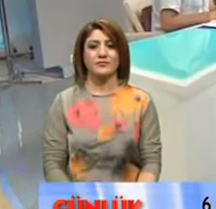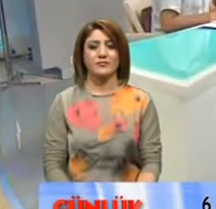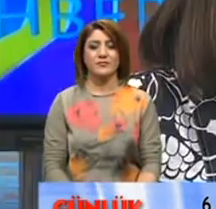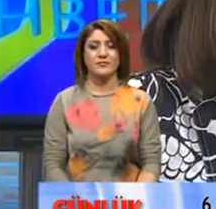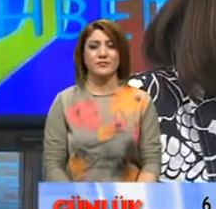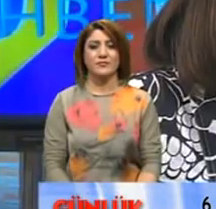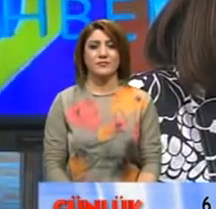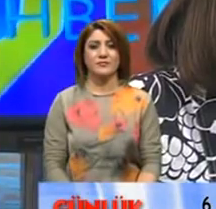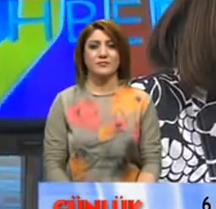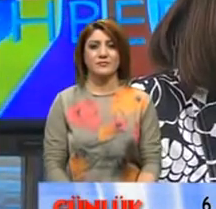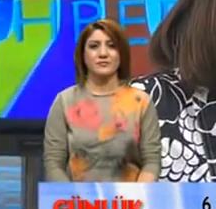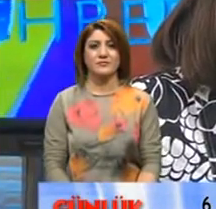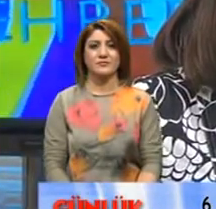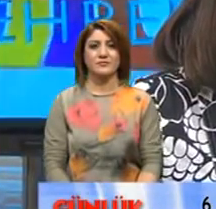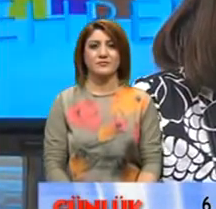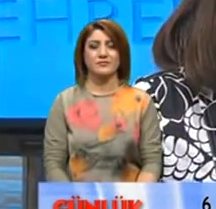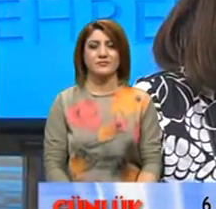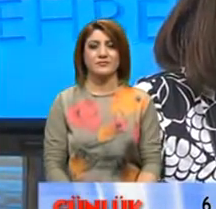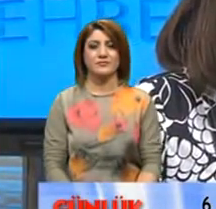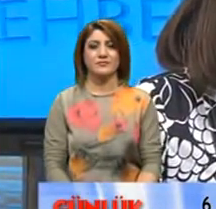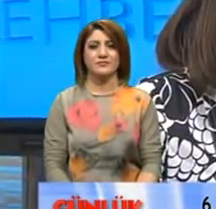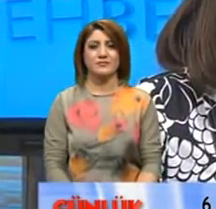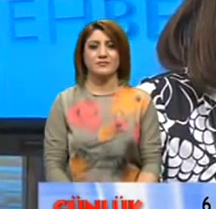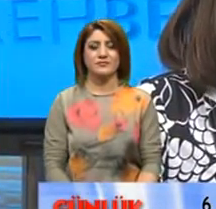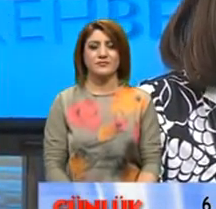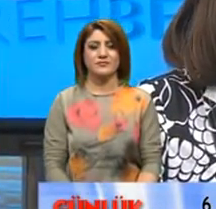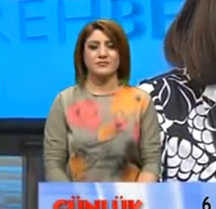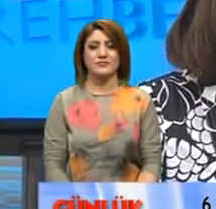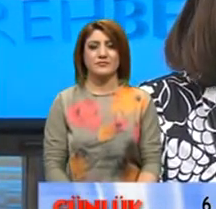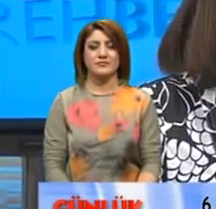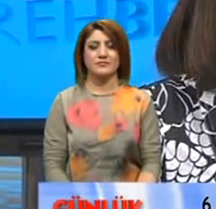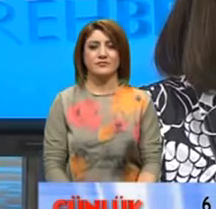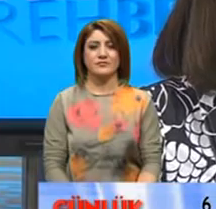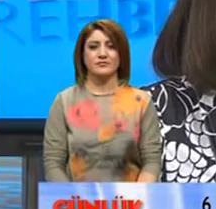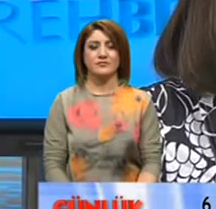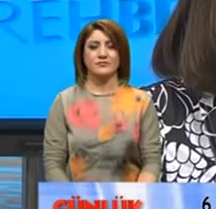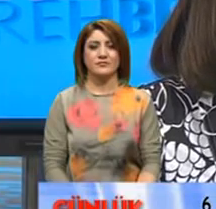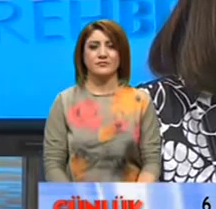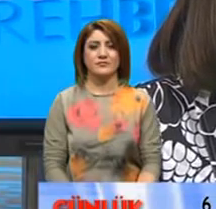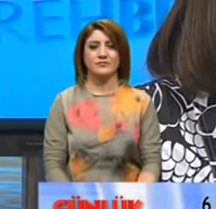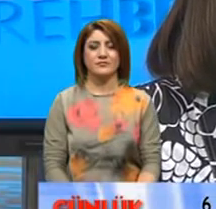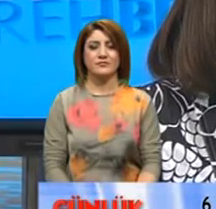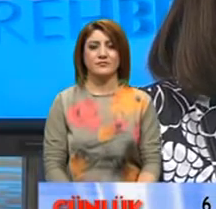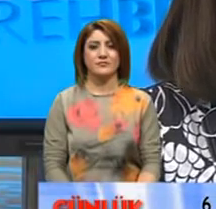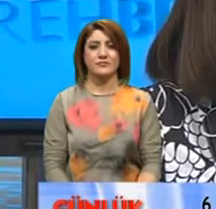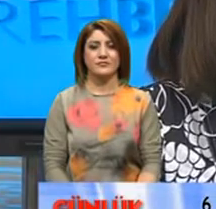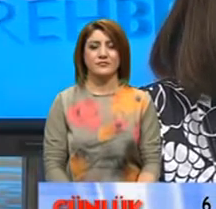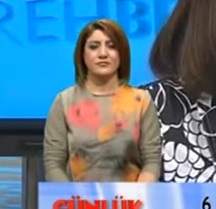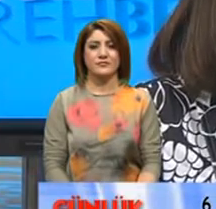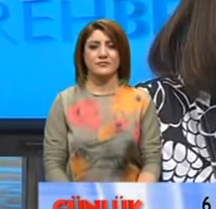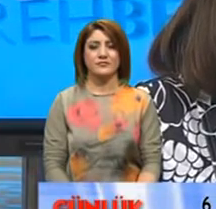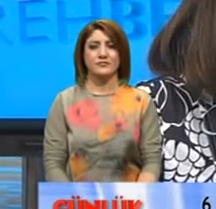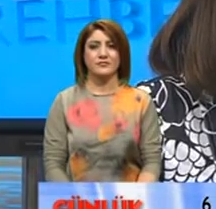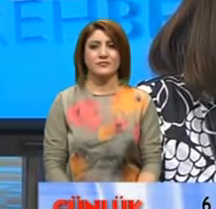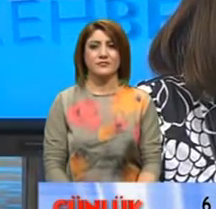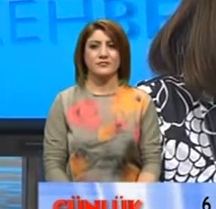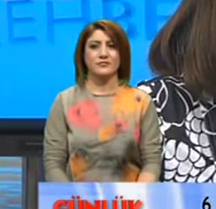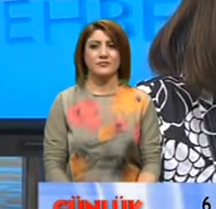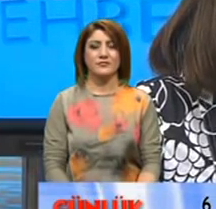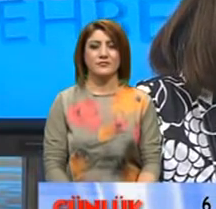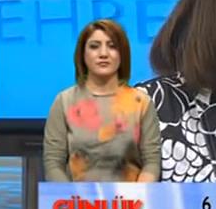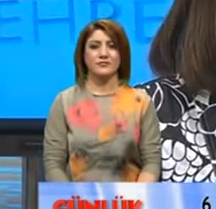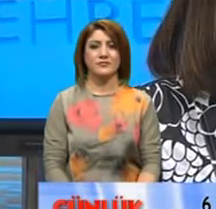But they can tell us a lot with their orientation, their interest in language. So in our lab, we